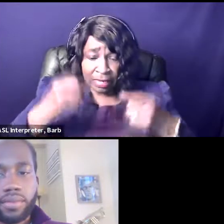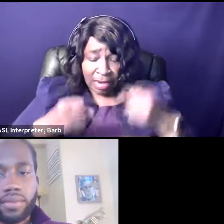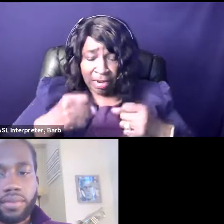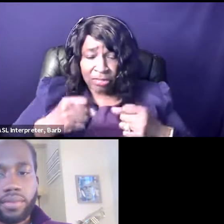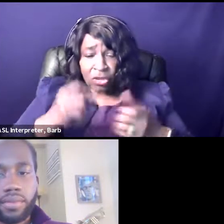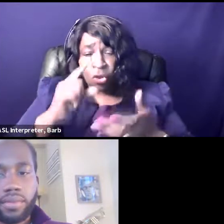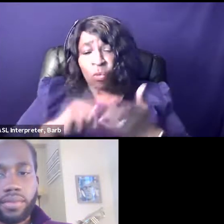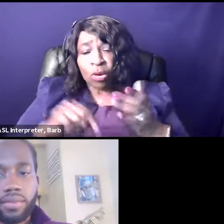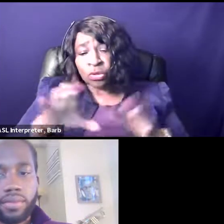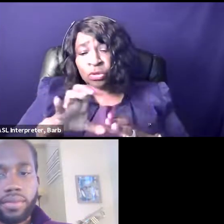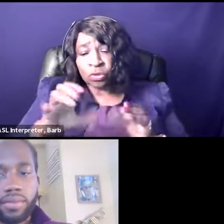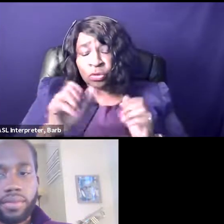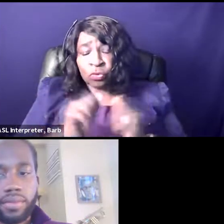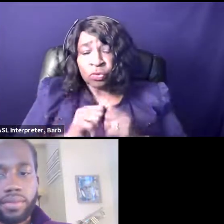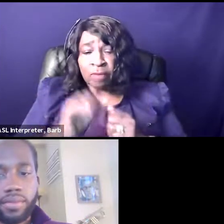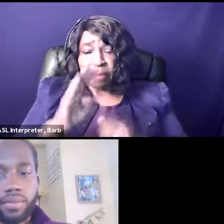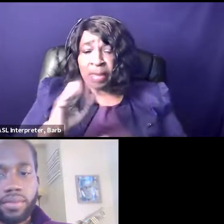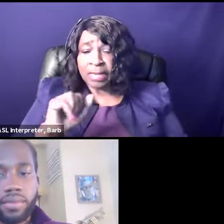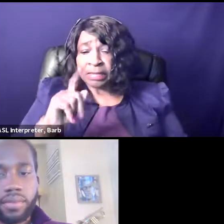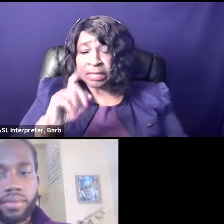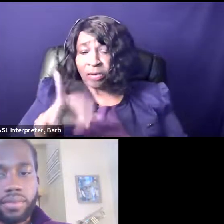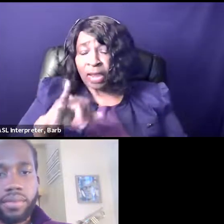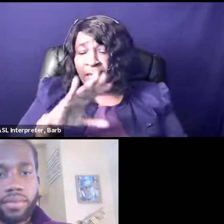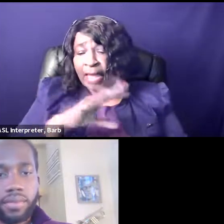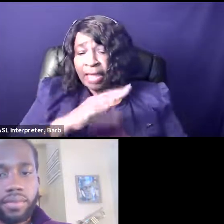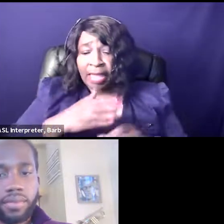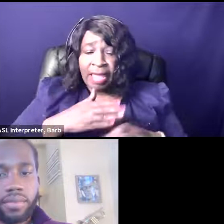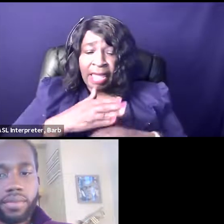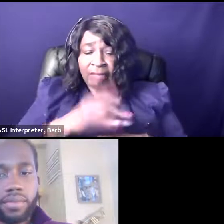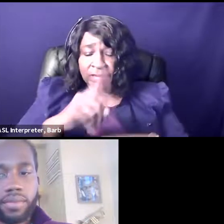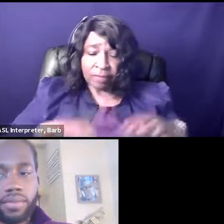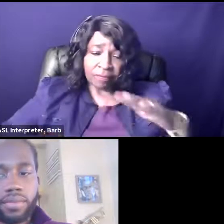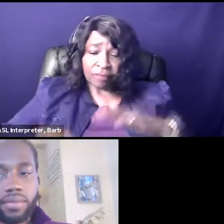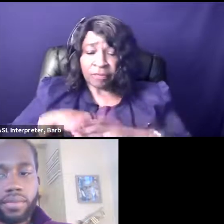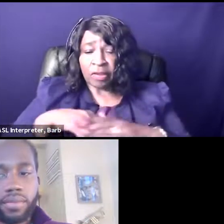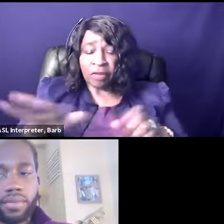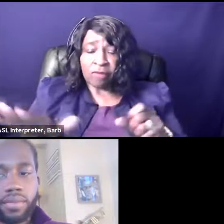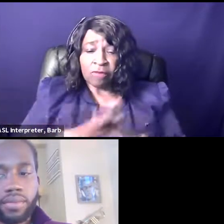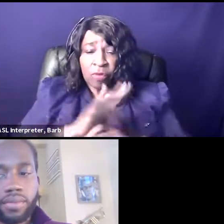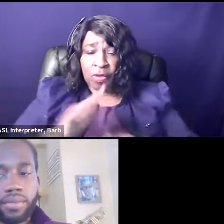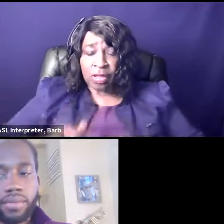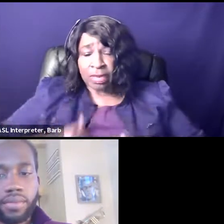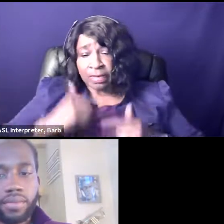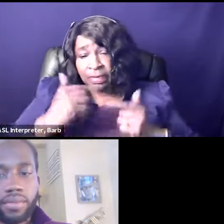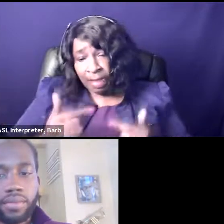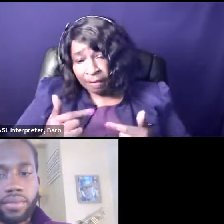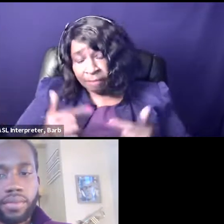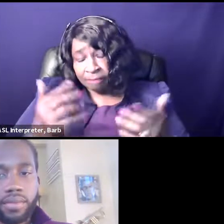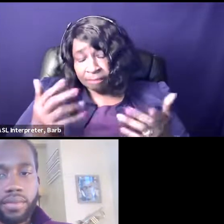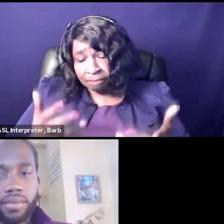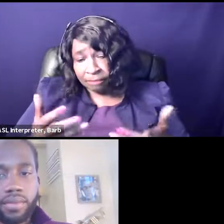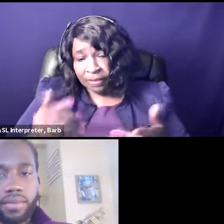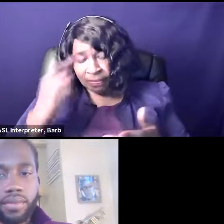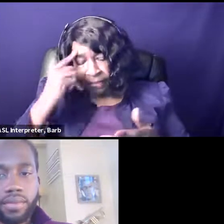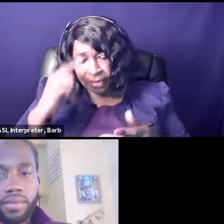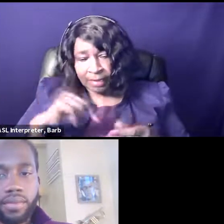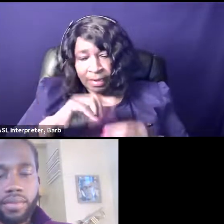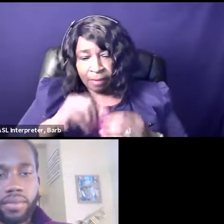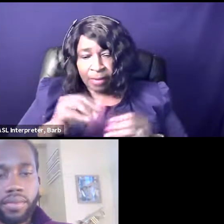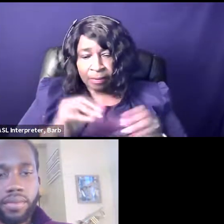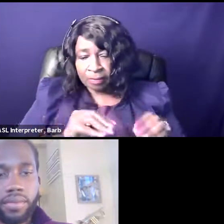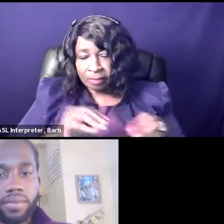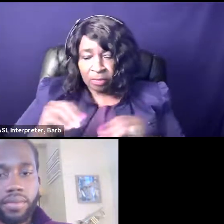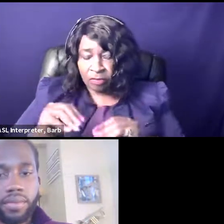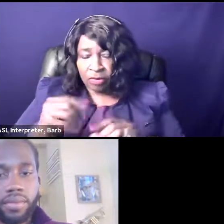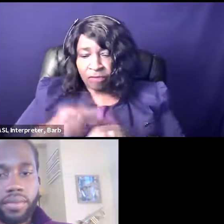their, full life? And so I think, thinking about kind of the moving away from a throwaway